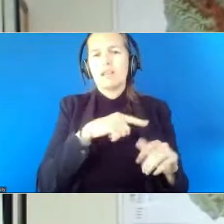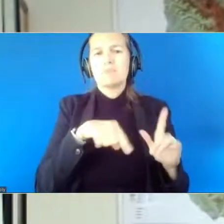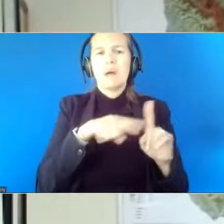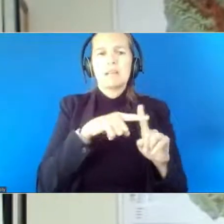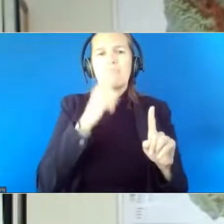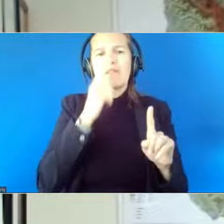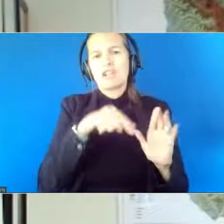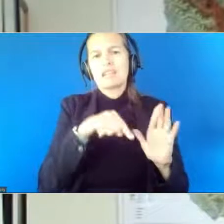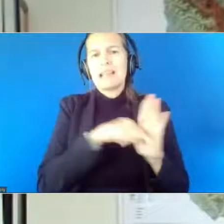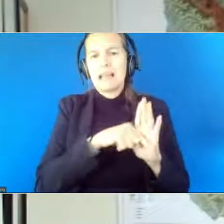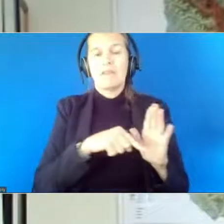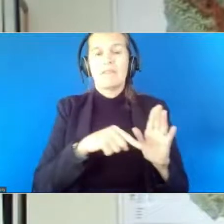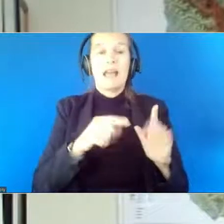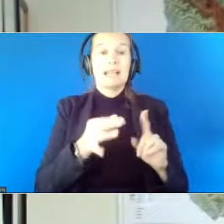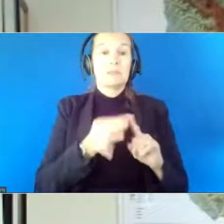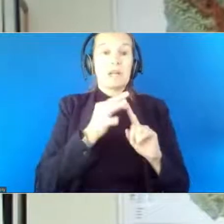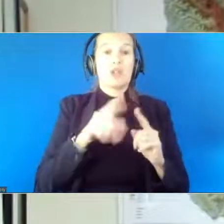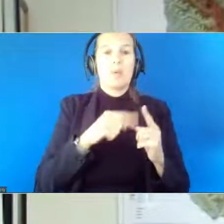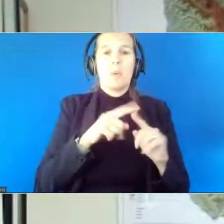people are asymptomatic.